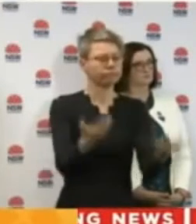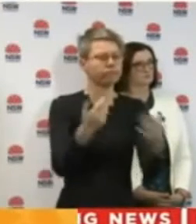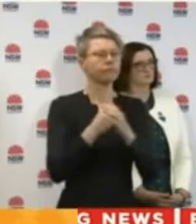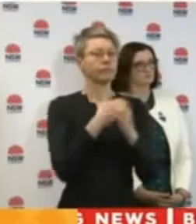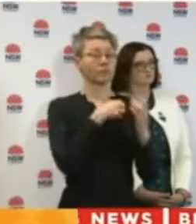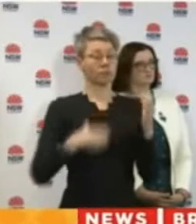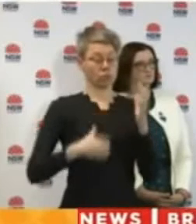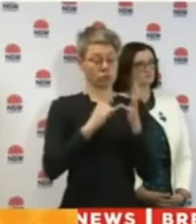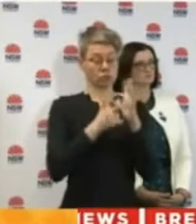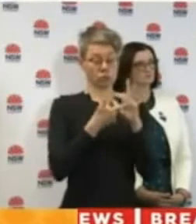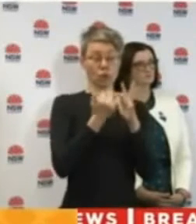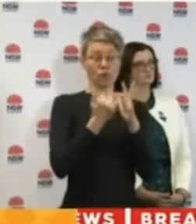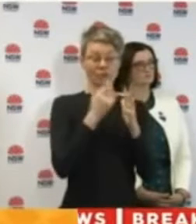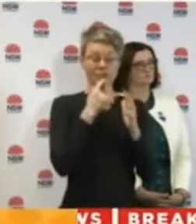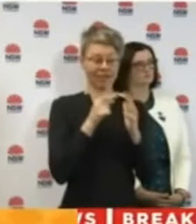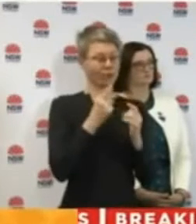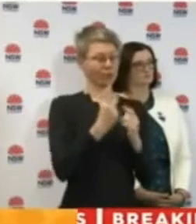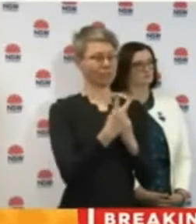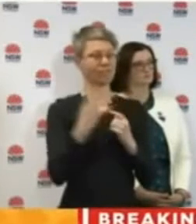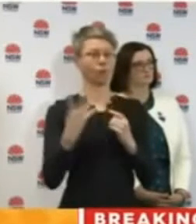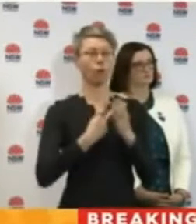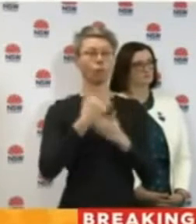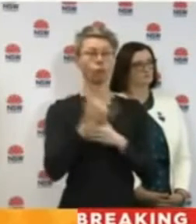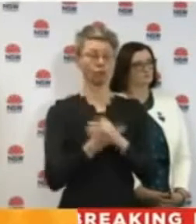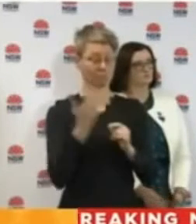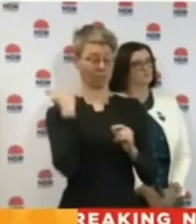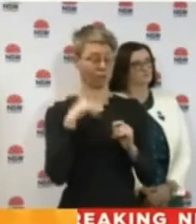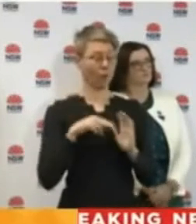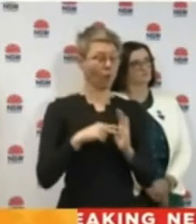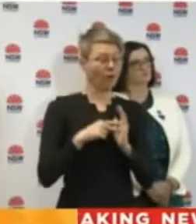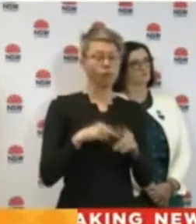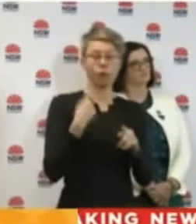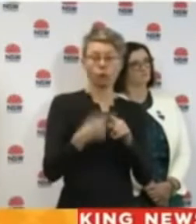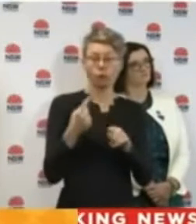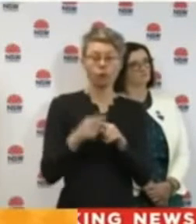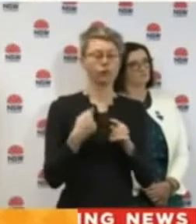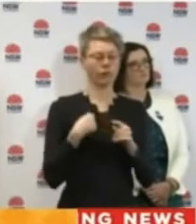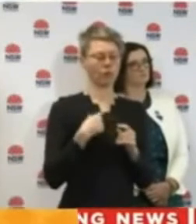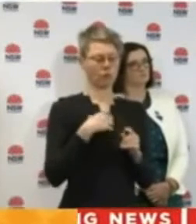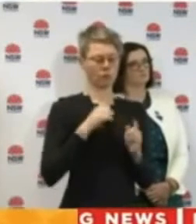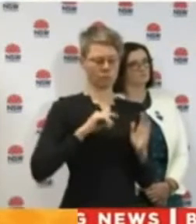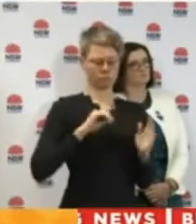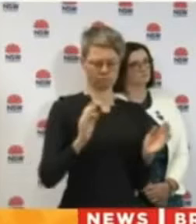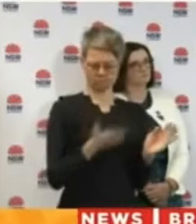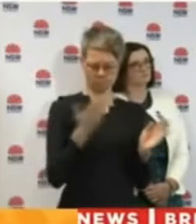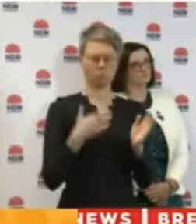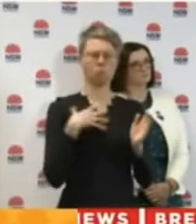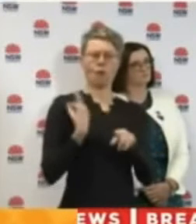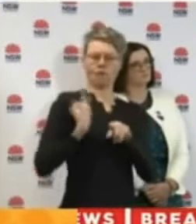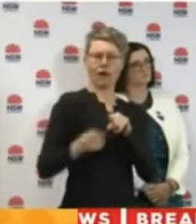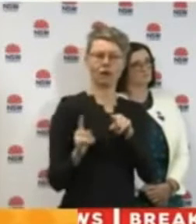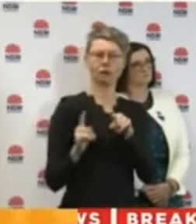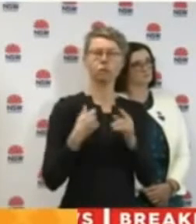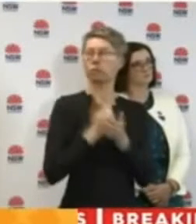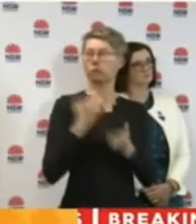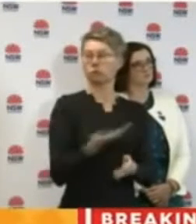identified 24 projects which were awaiting approval, and ensuring that no corners were cut, ensured that a number